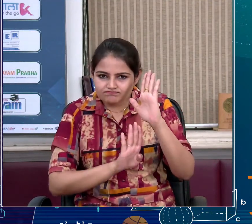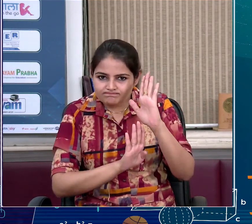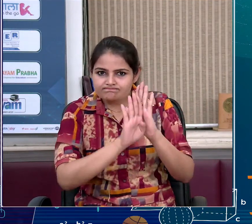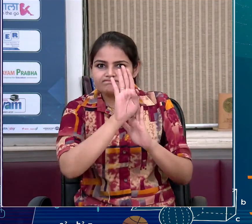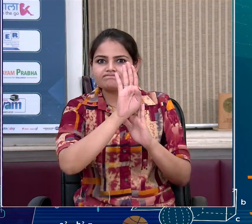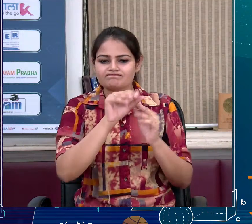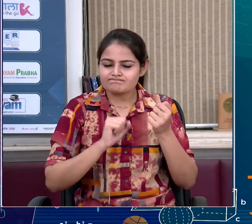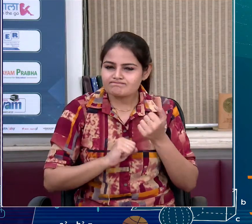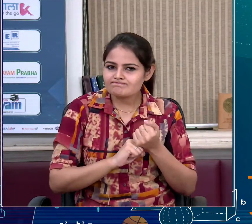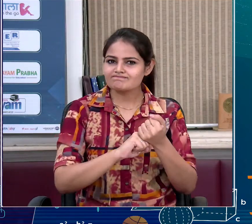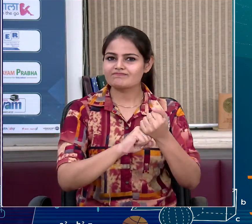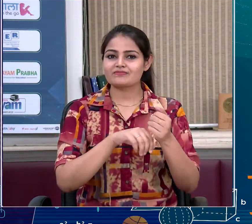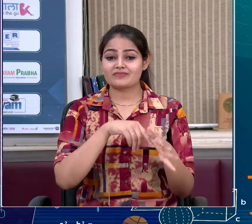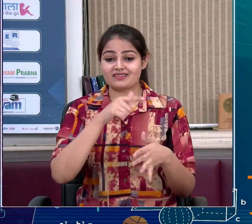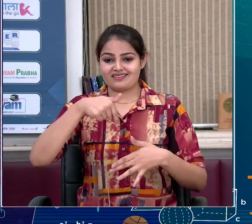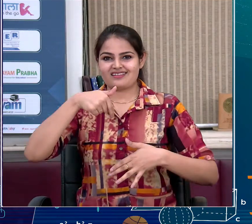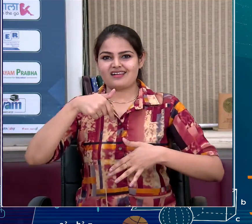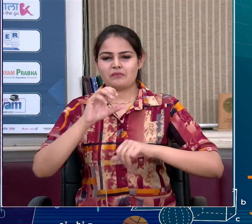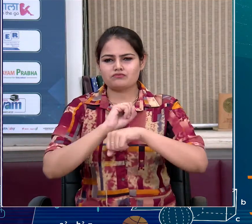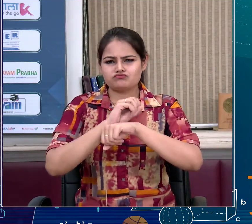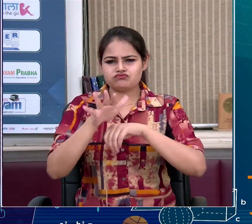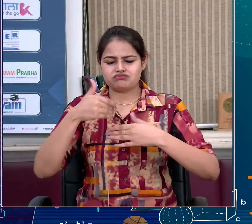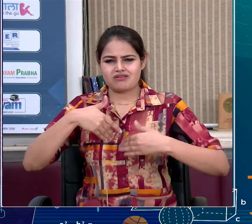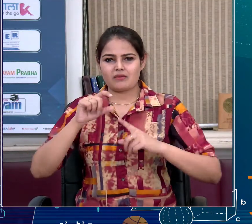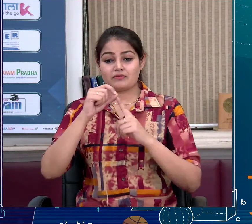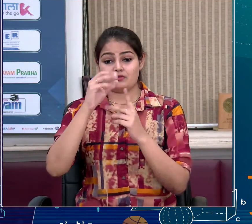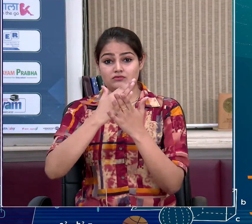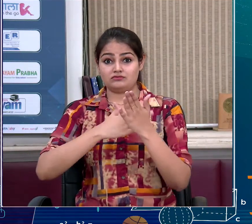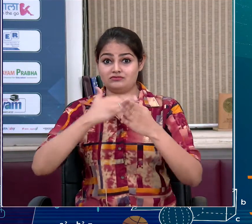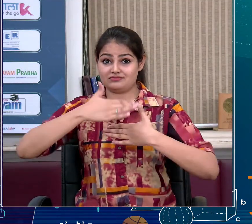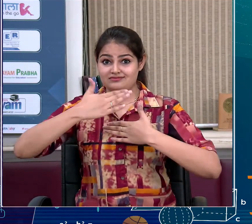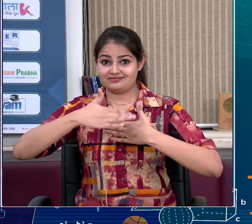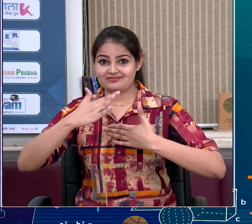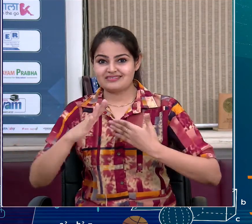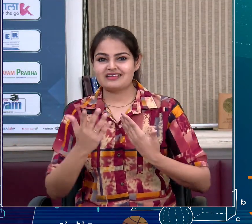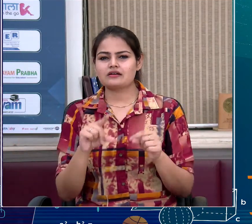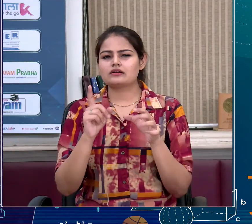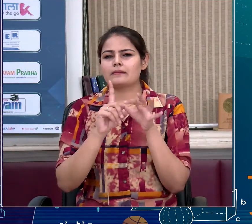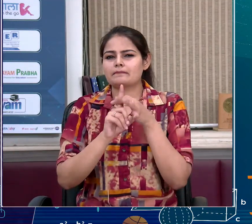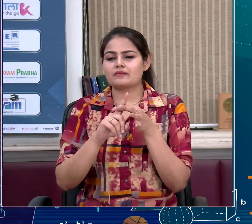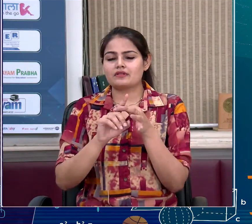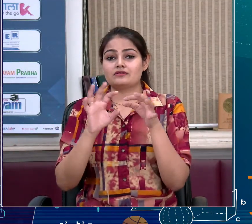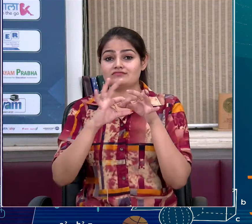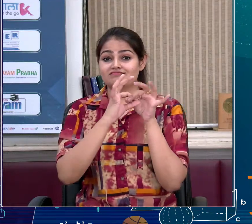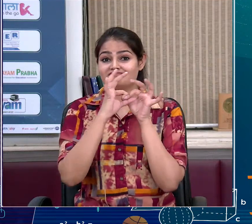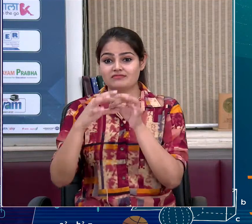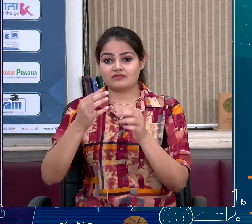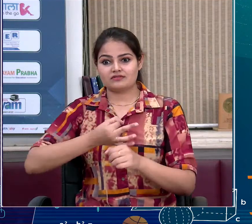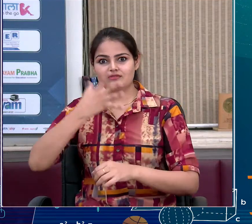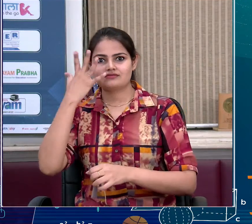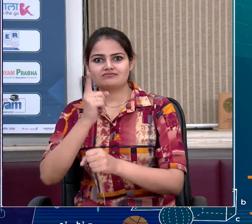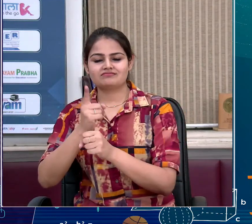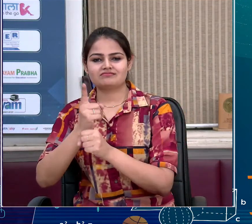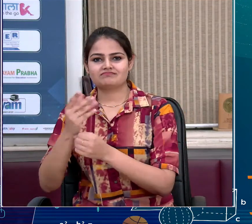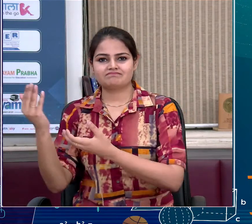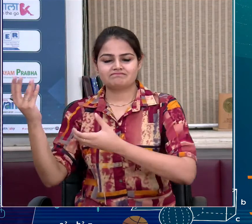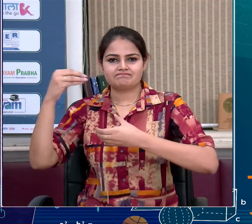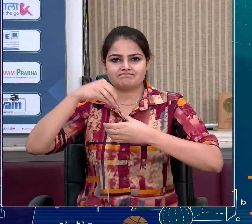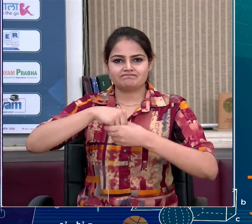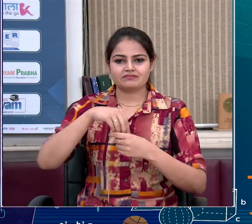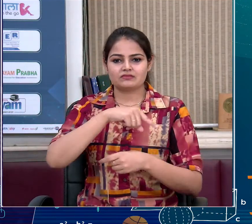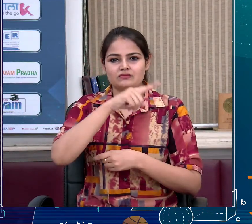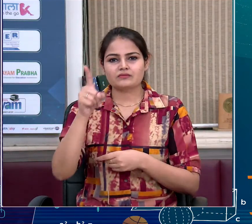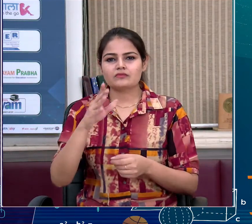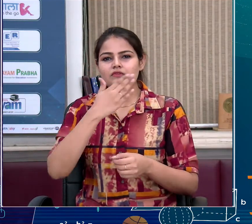this expert intervention when we are interacting with special educators like you. So as a special educator, do you really